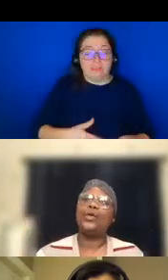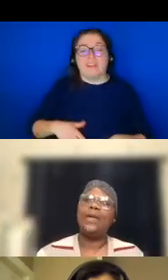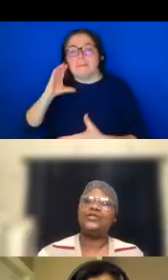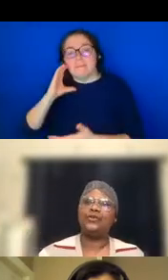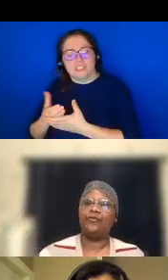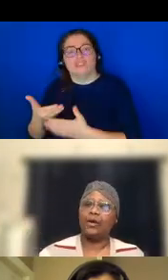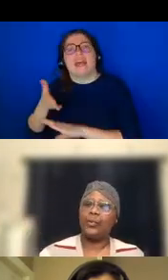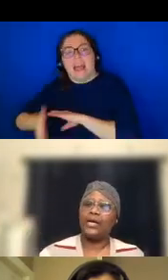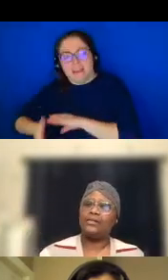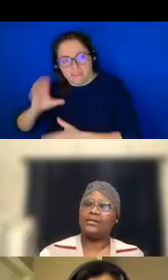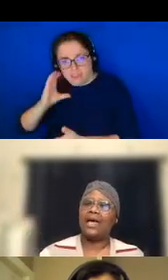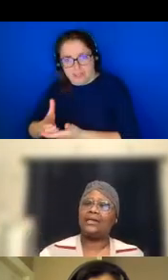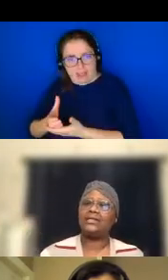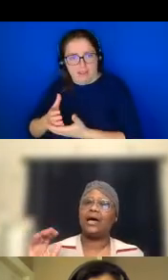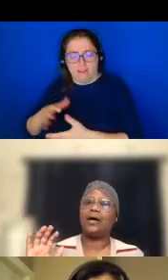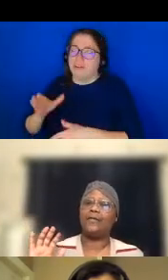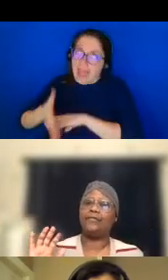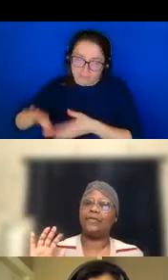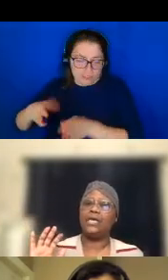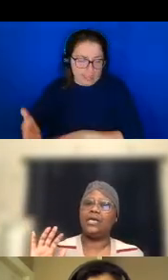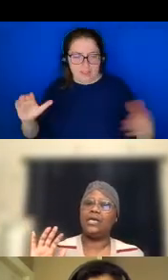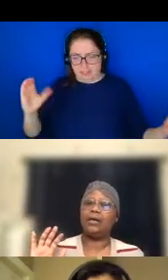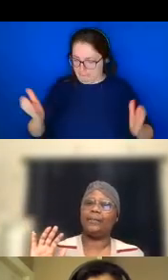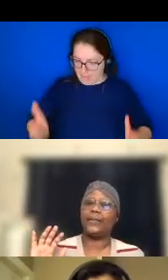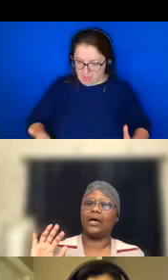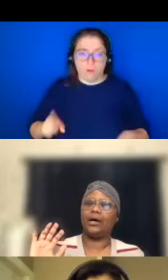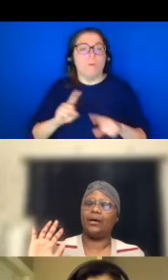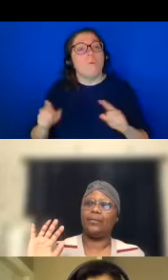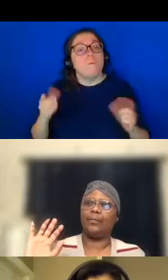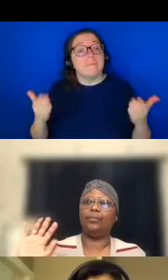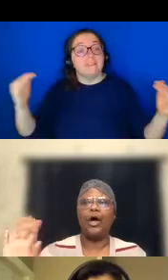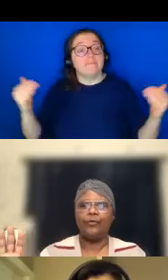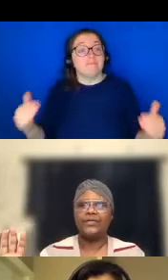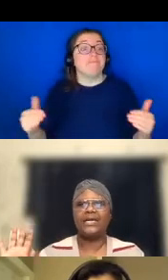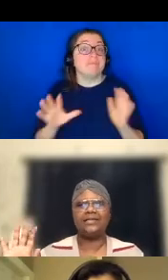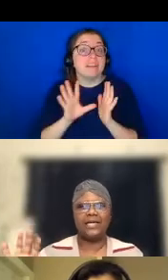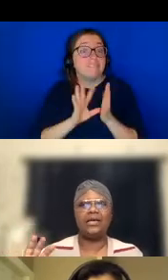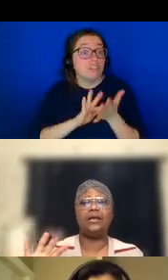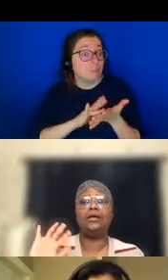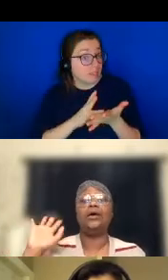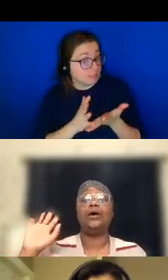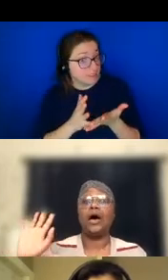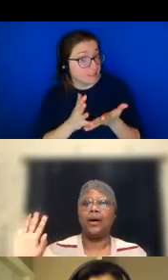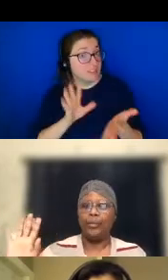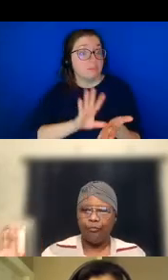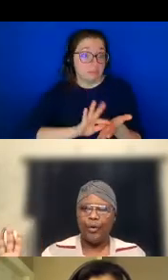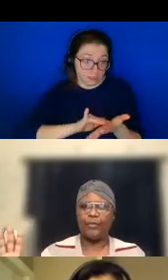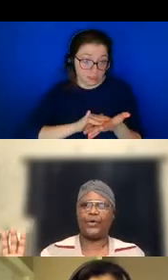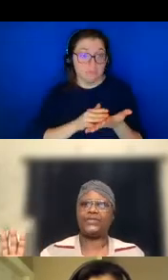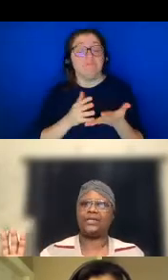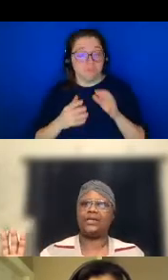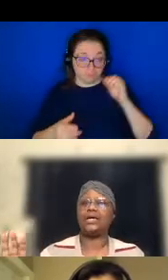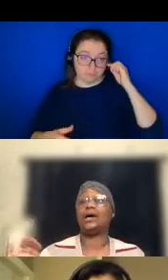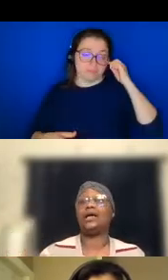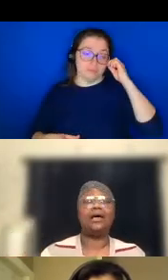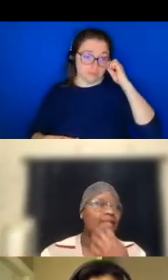we may do fingerprints that the law enforcement has taken before the